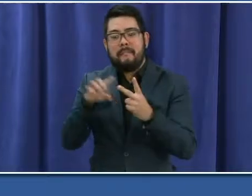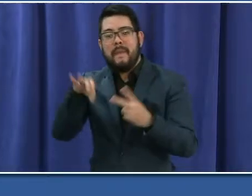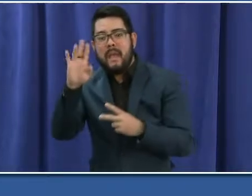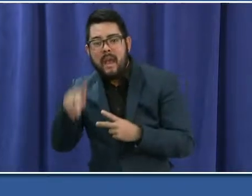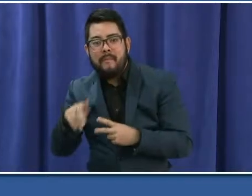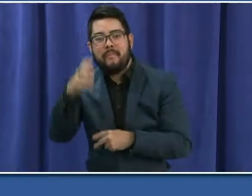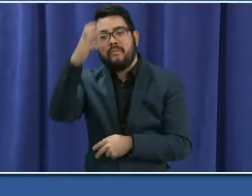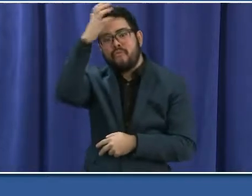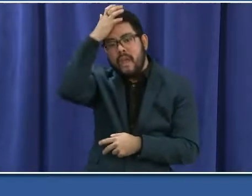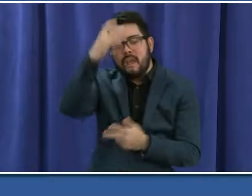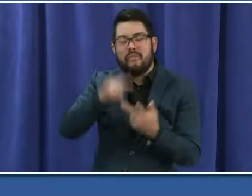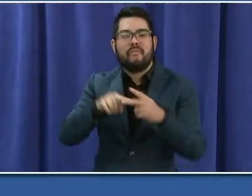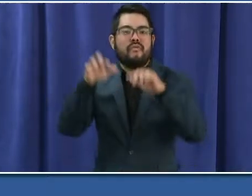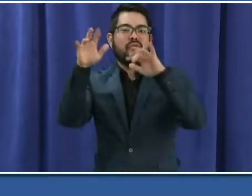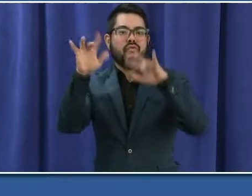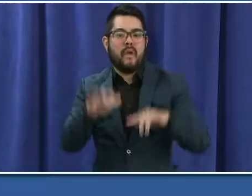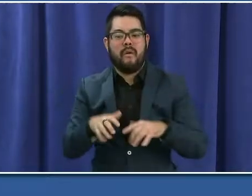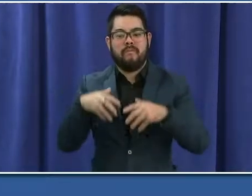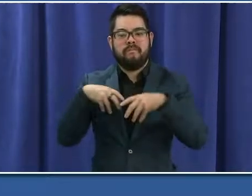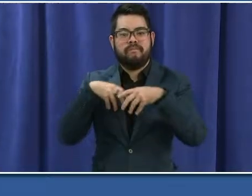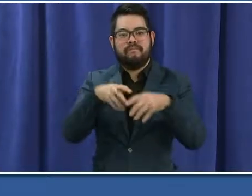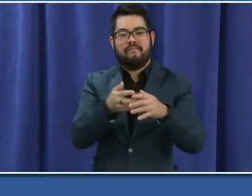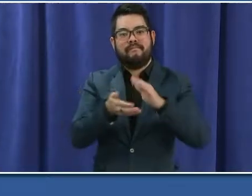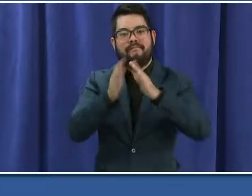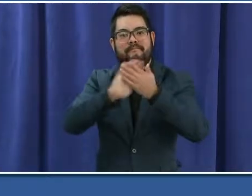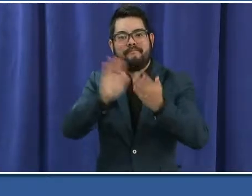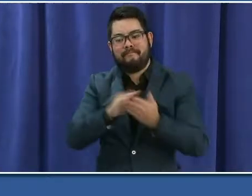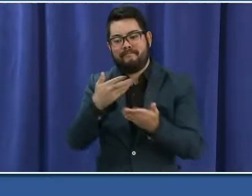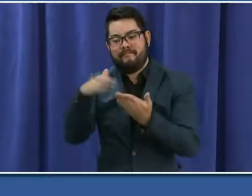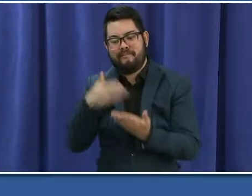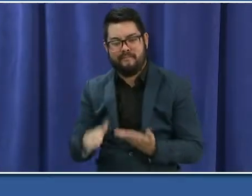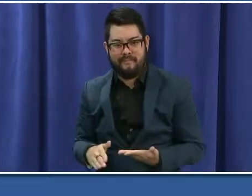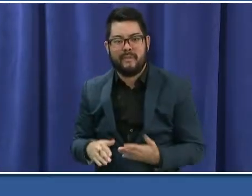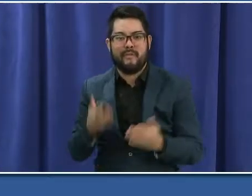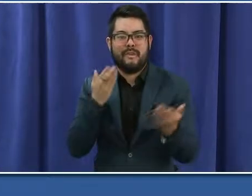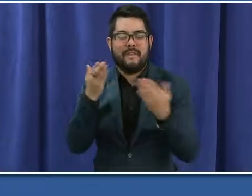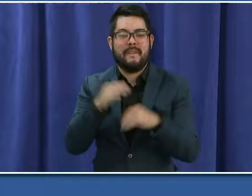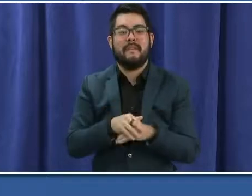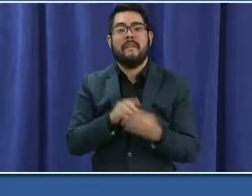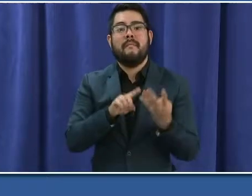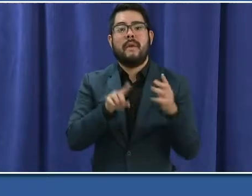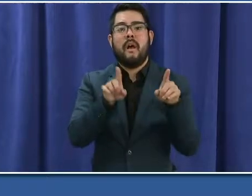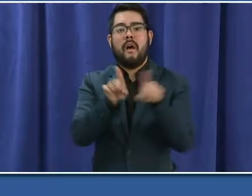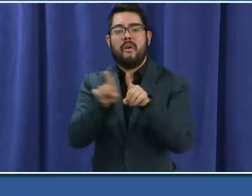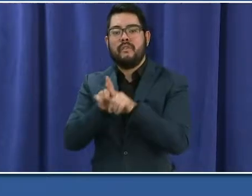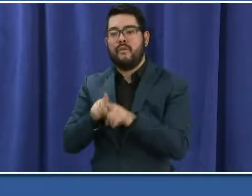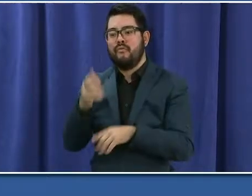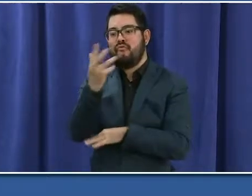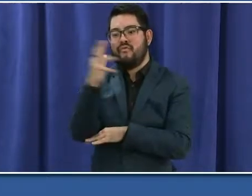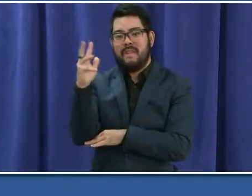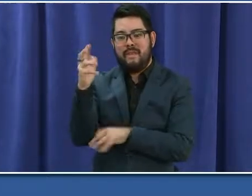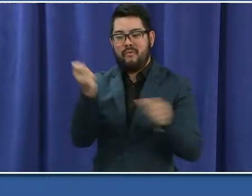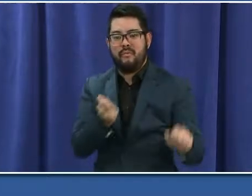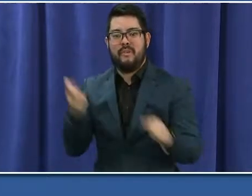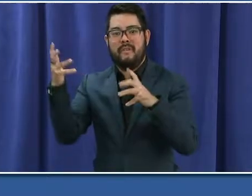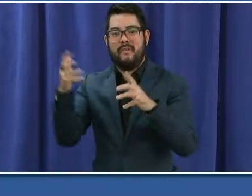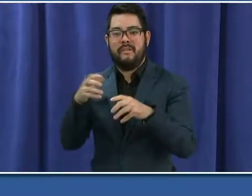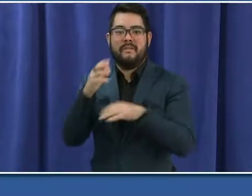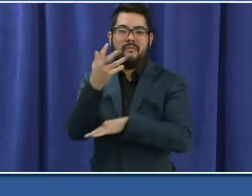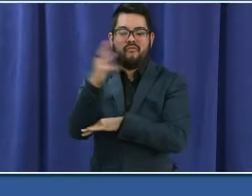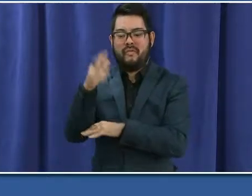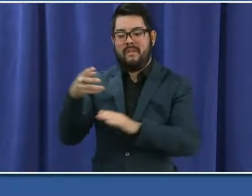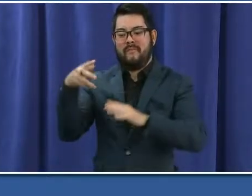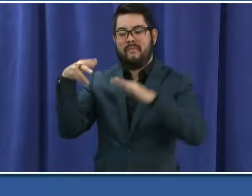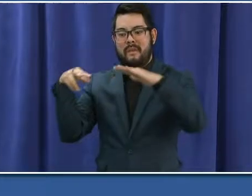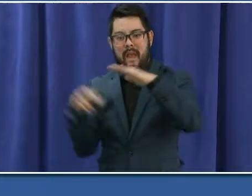as well as snow removal services. But we also service all forestry operations, tree removals, tree trimming, stump